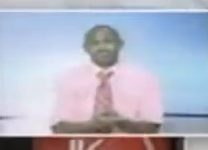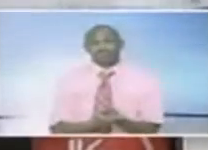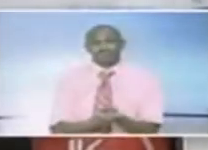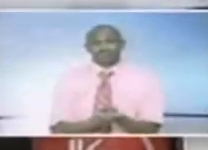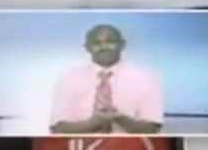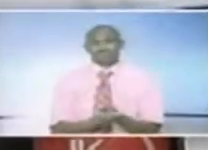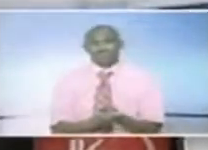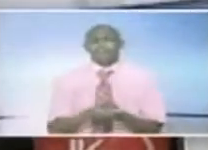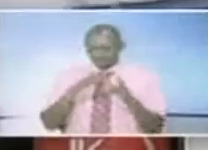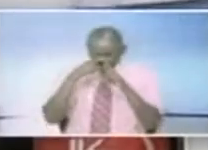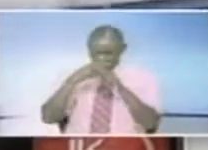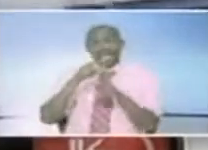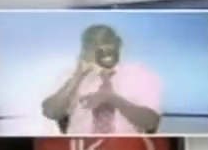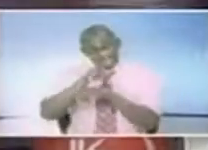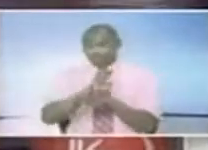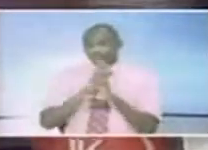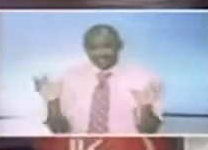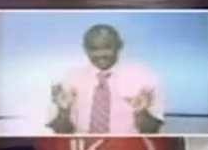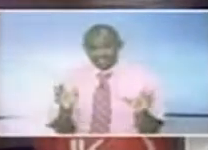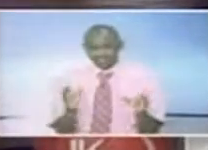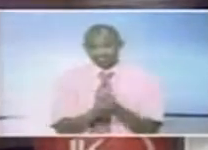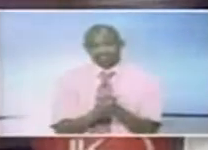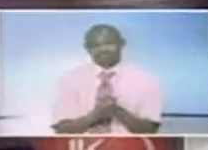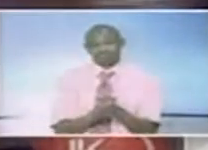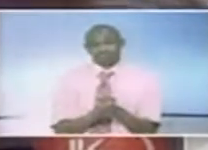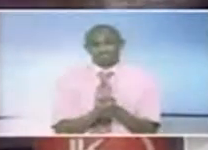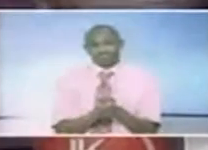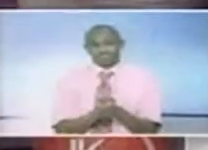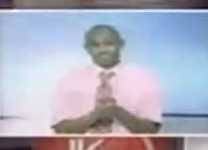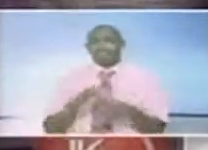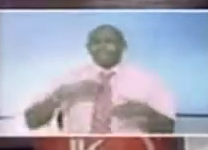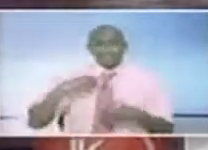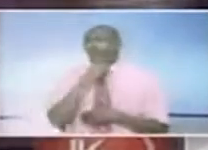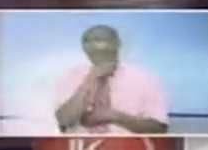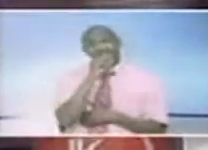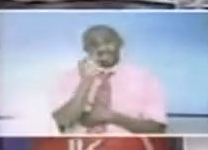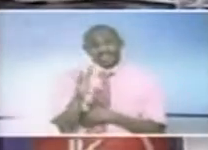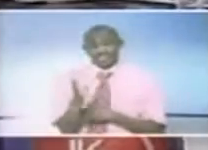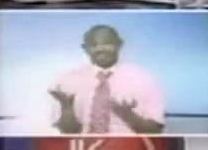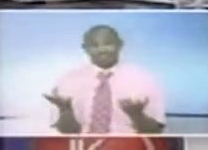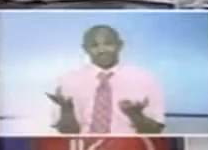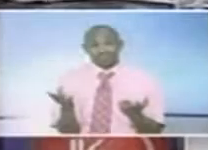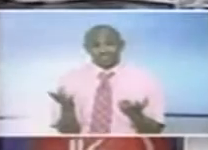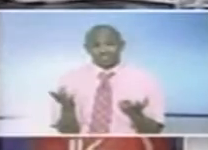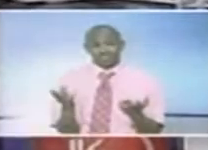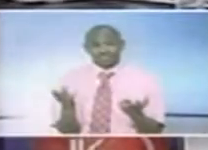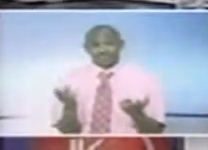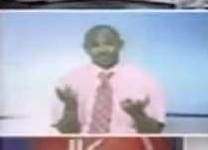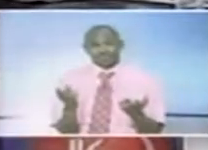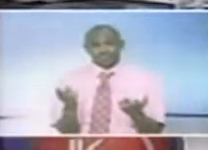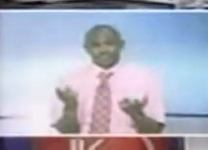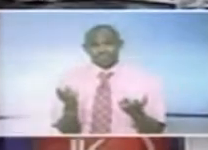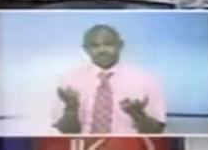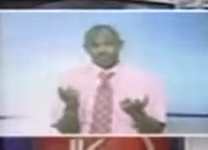have positive attitudes. Big up, Goge. People should never complain. Actually, instead, just